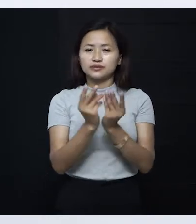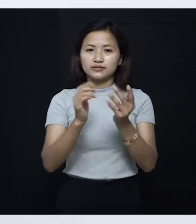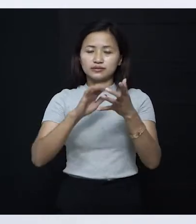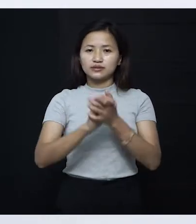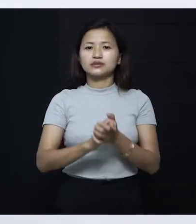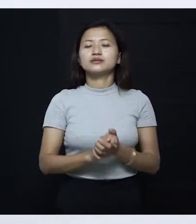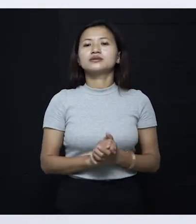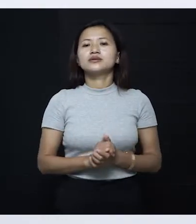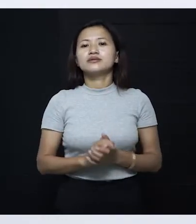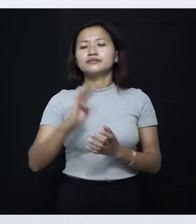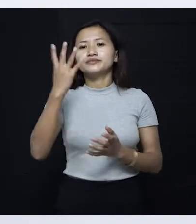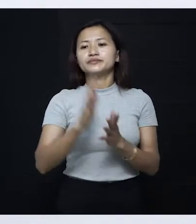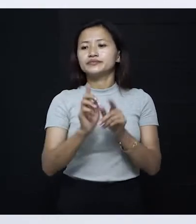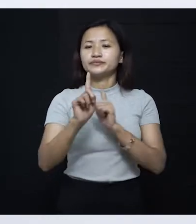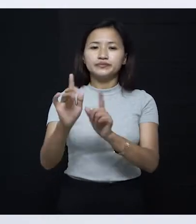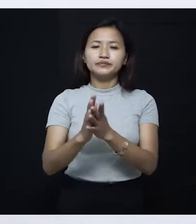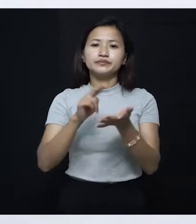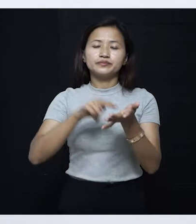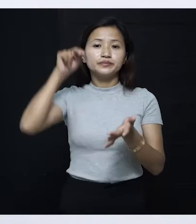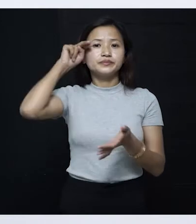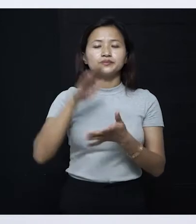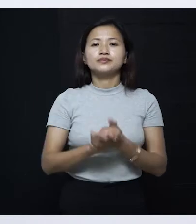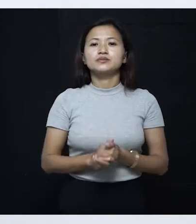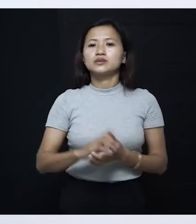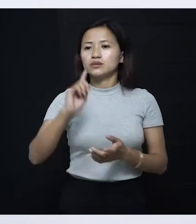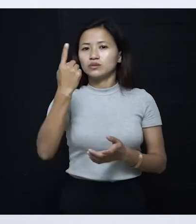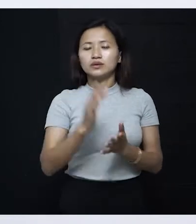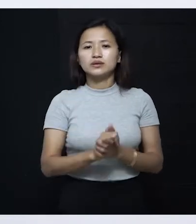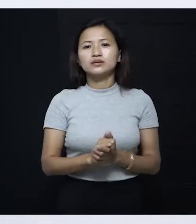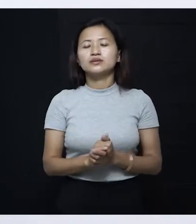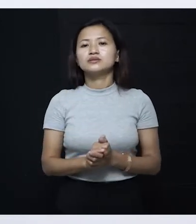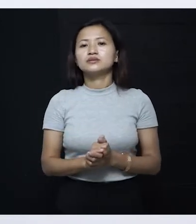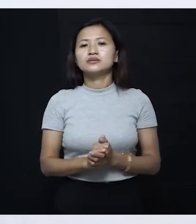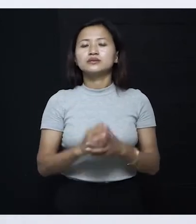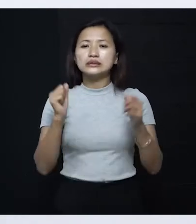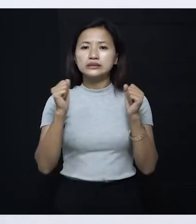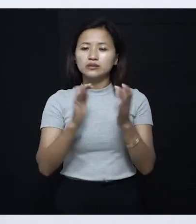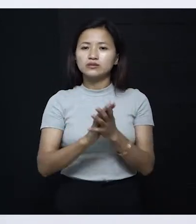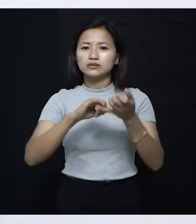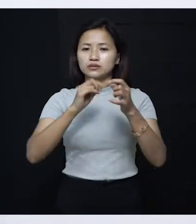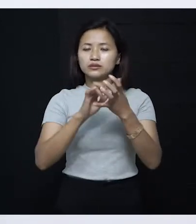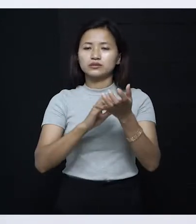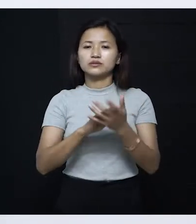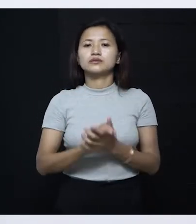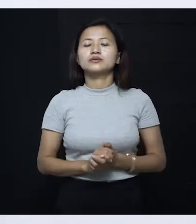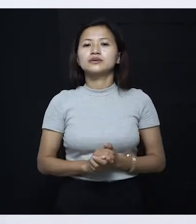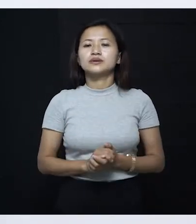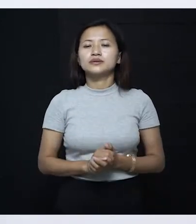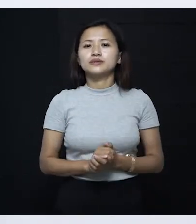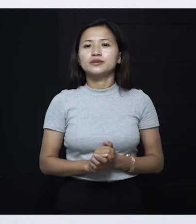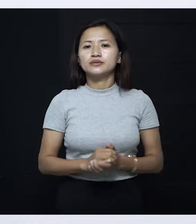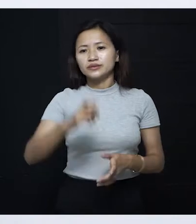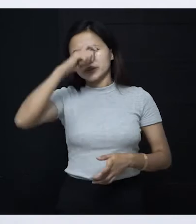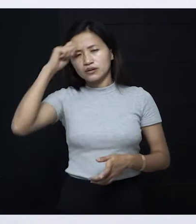seasons that we follow here in Nagaland. So one is called as the cold season. Then we have